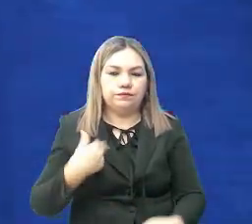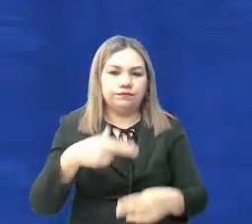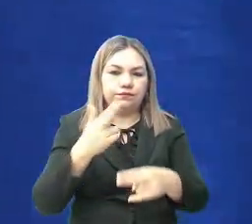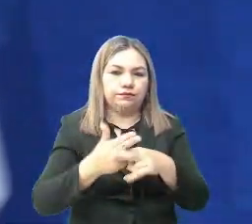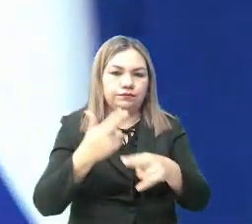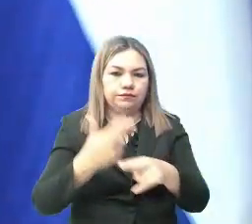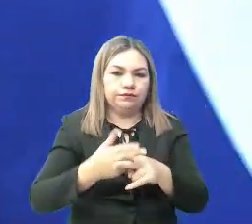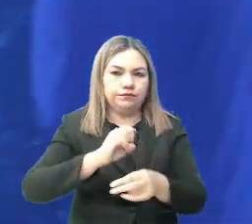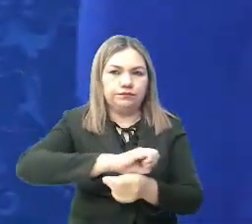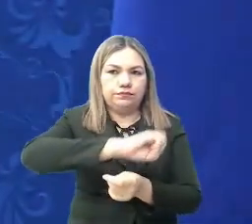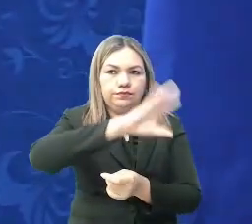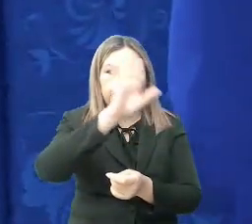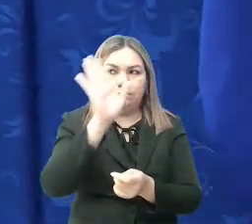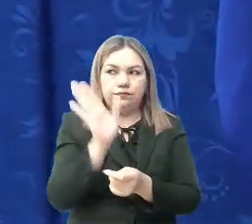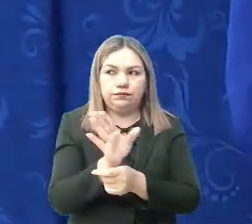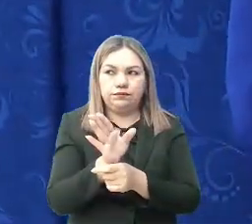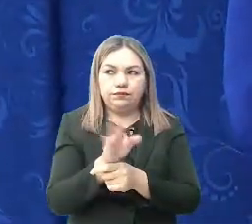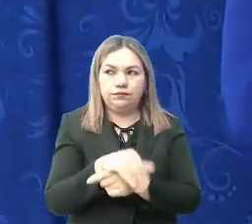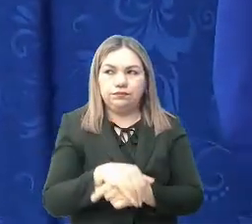To his name.